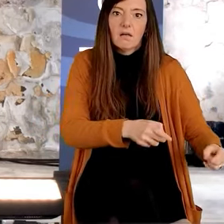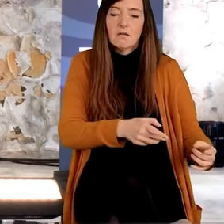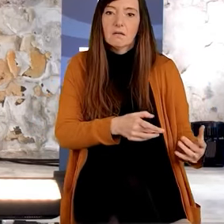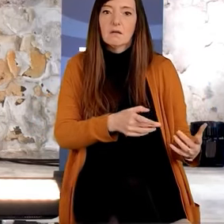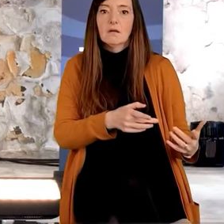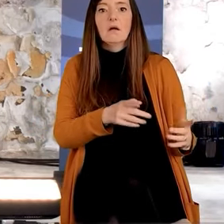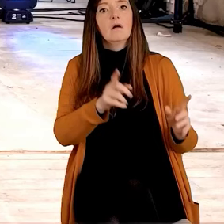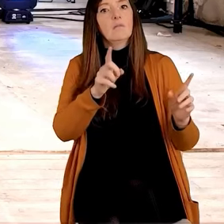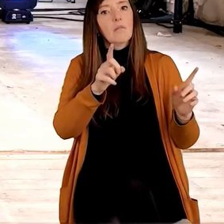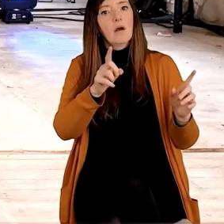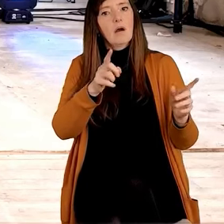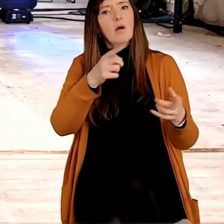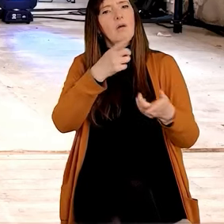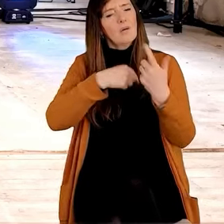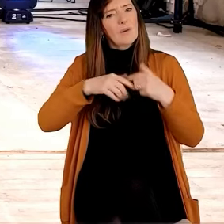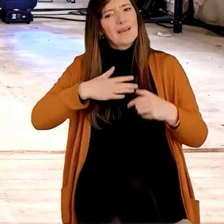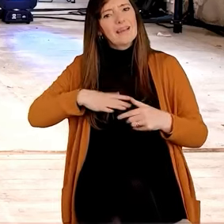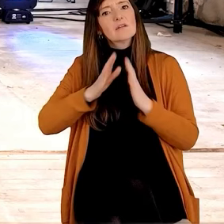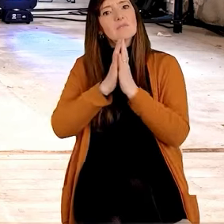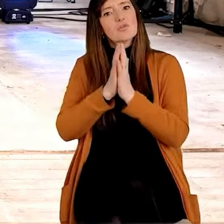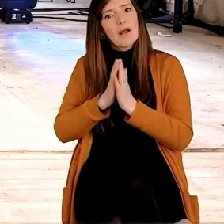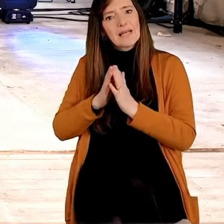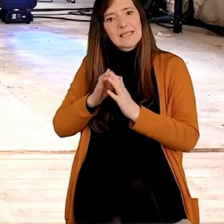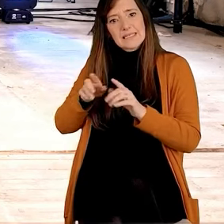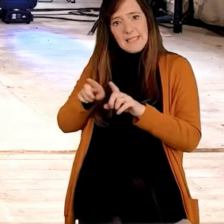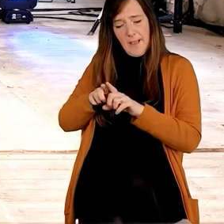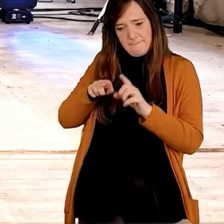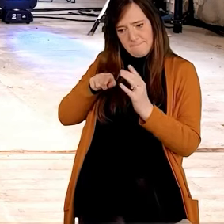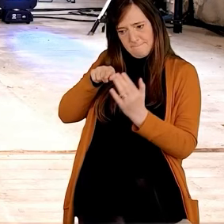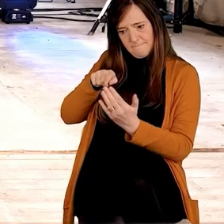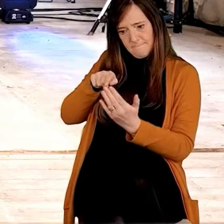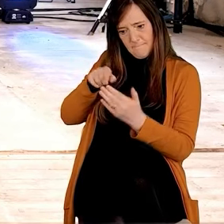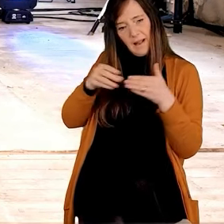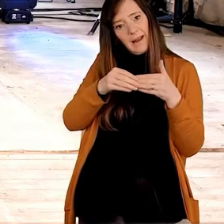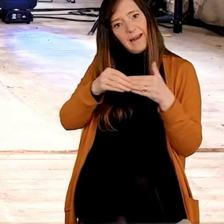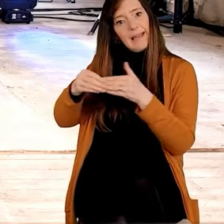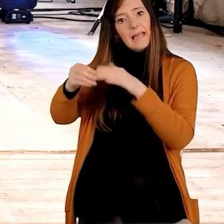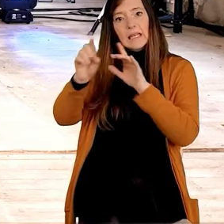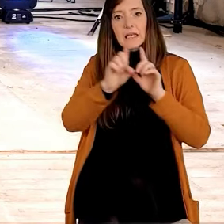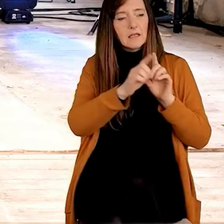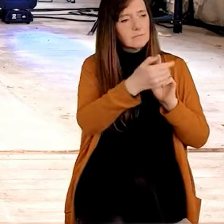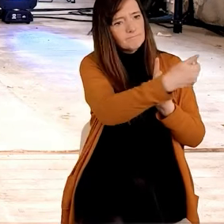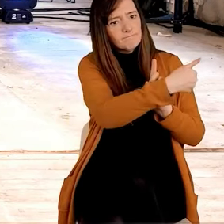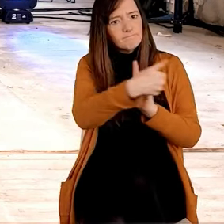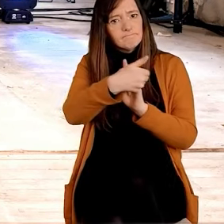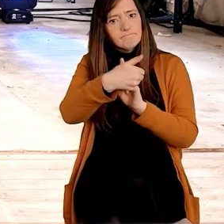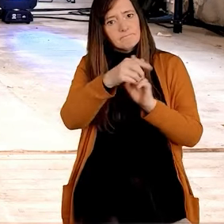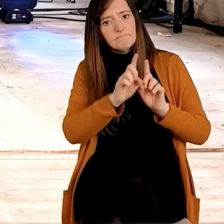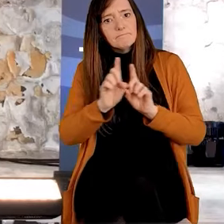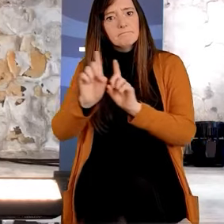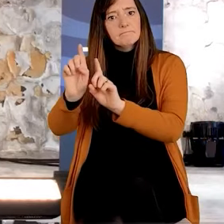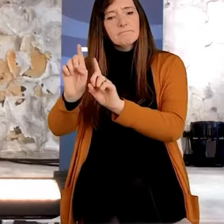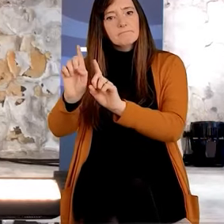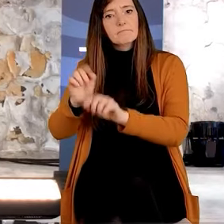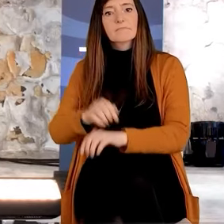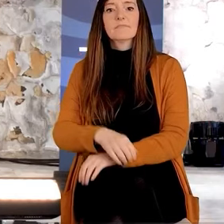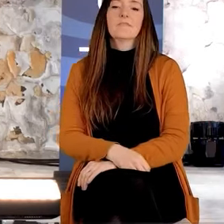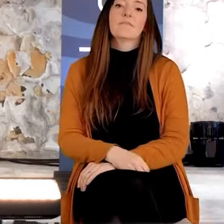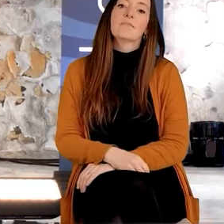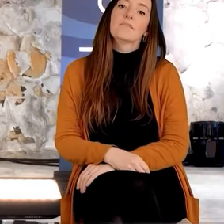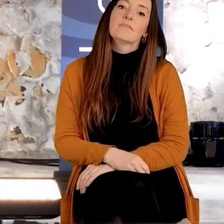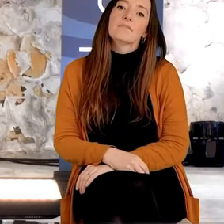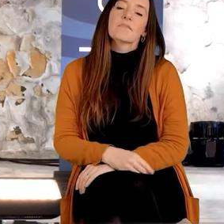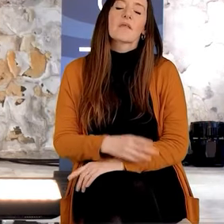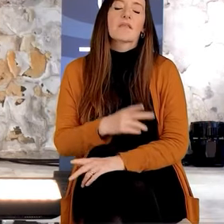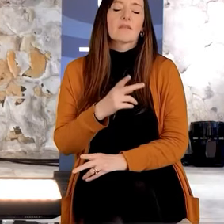as Jesus prayed me, lead me, O Lord, in your righteousness because of my enemies. There's a lovely old